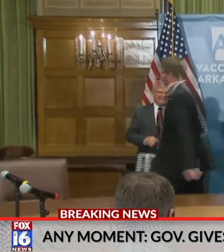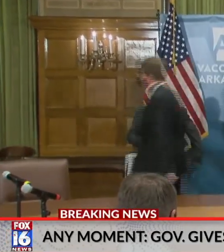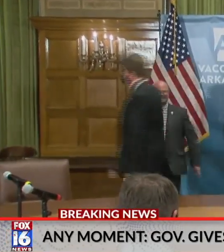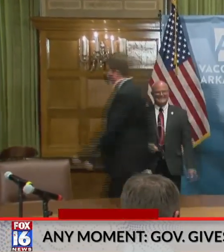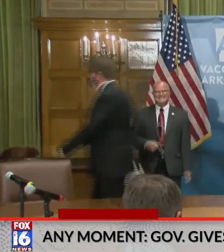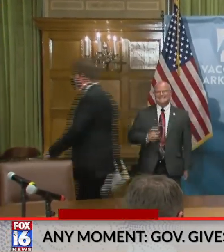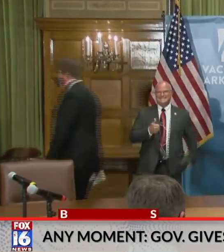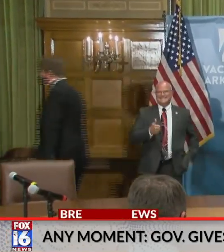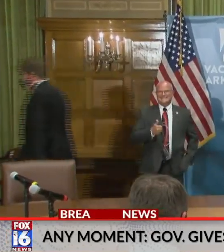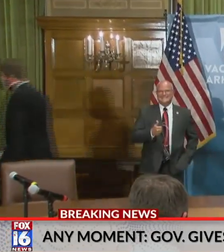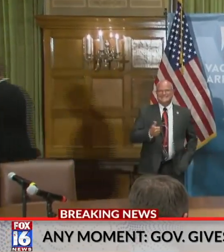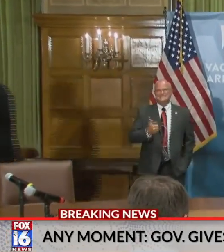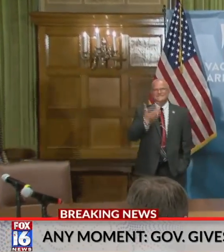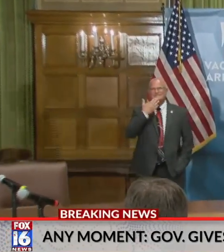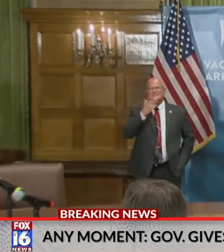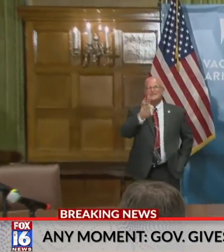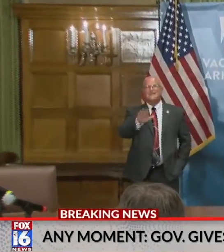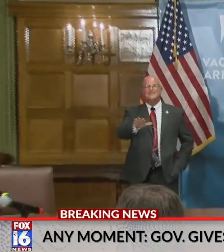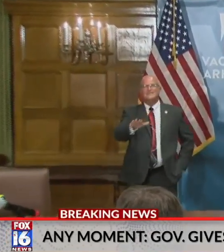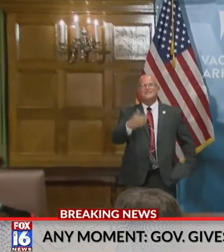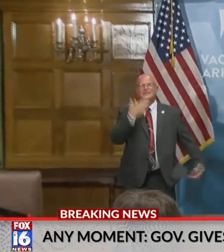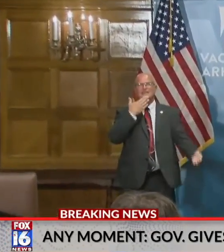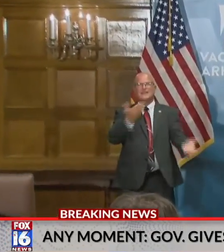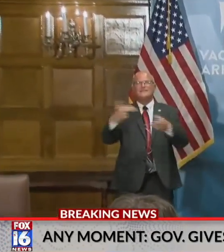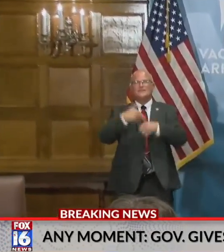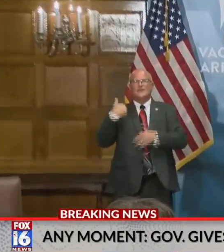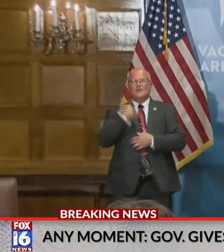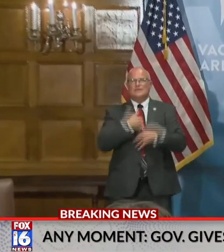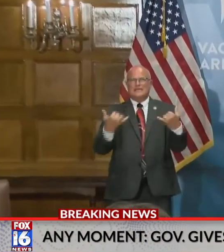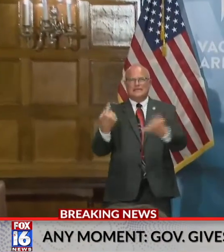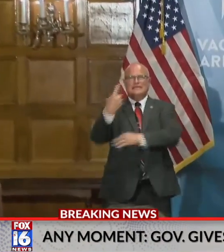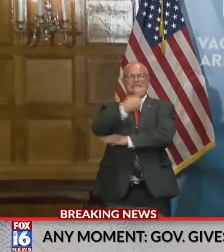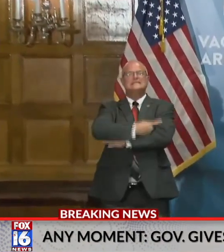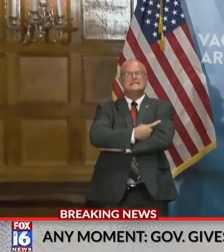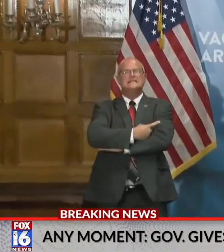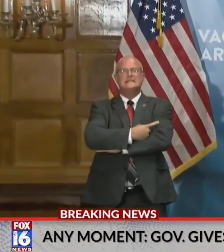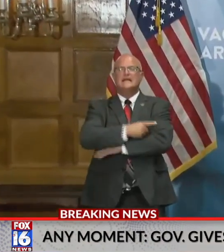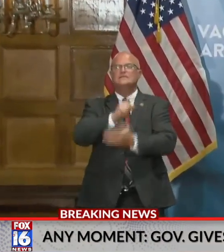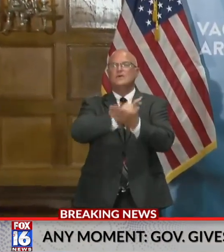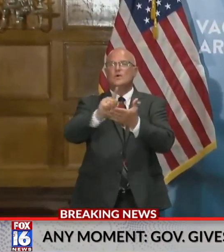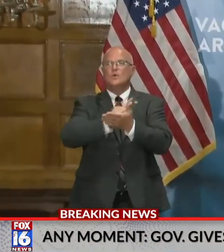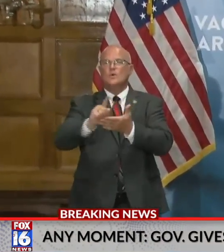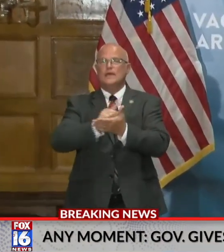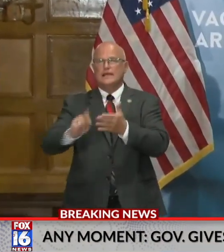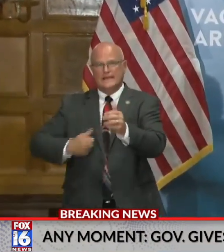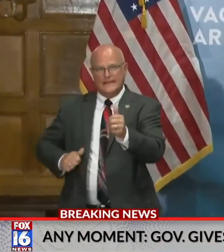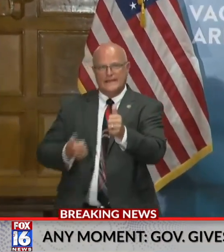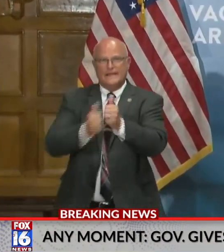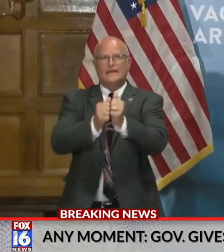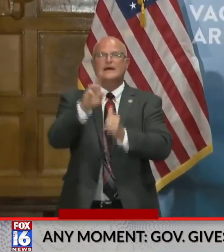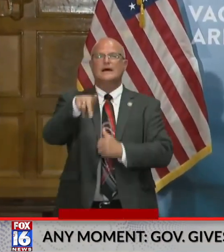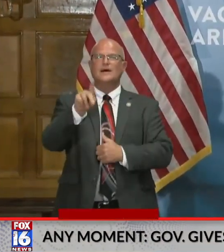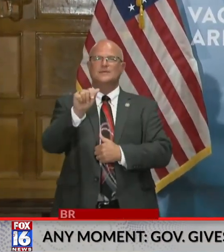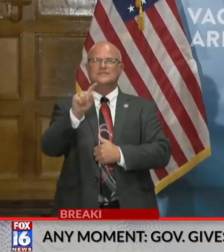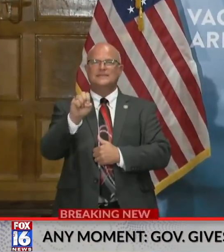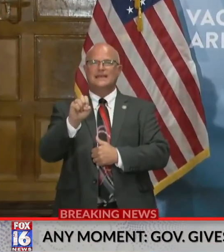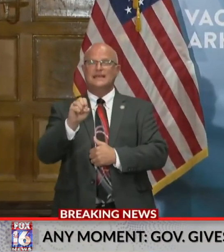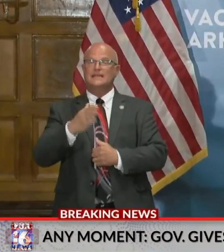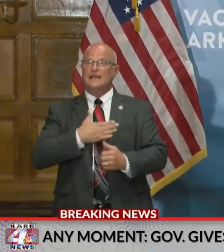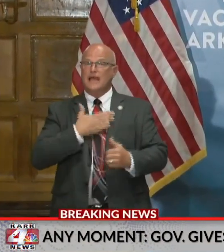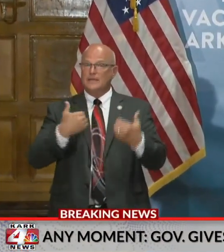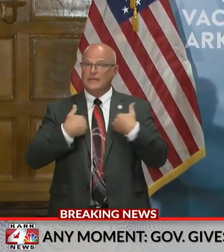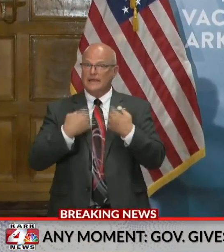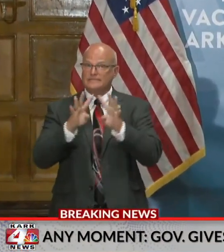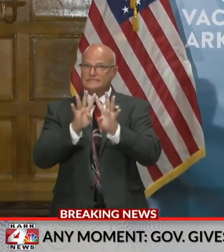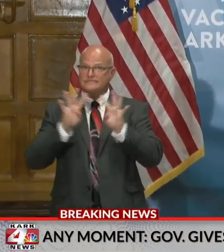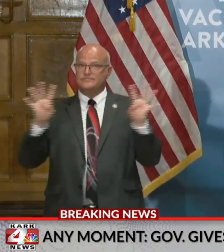Asa Hutchinson. He's providing this COVID briefing right here live across KRK and Fox 16 platforms. Weekly update, and I'm pleased to be